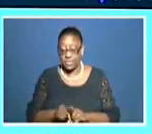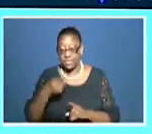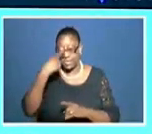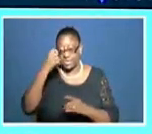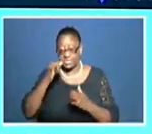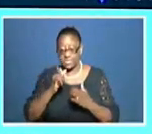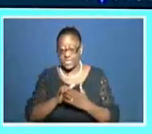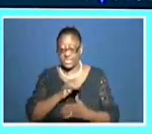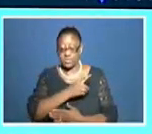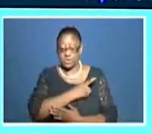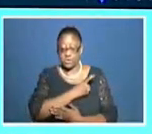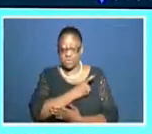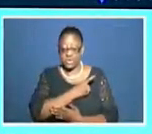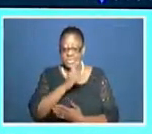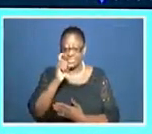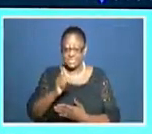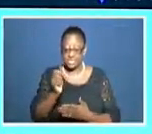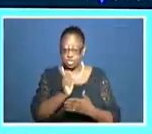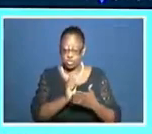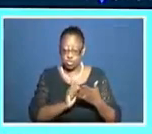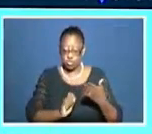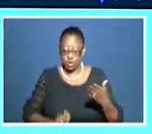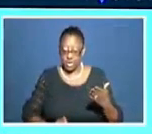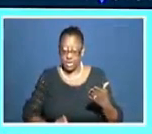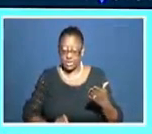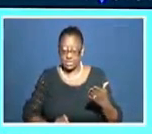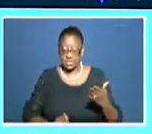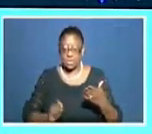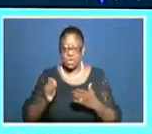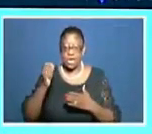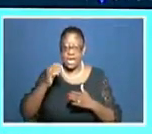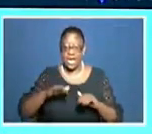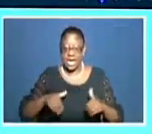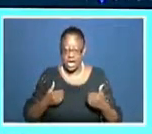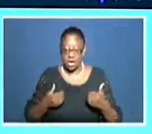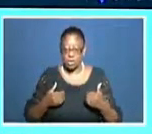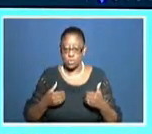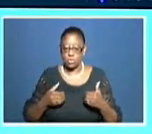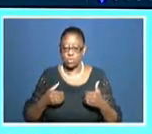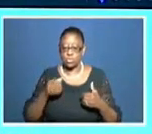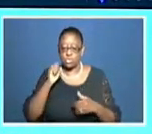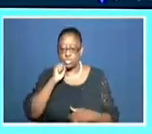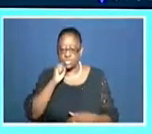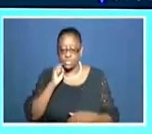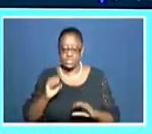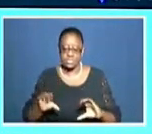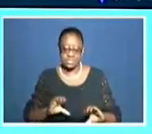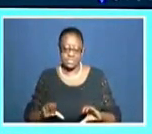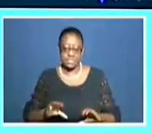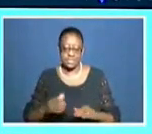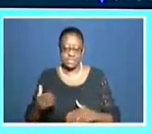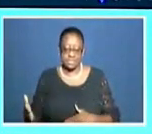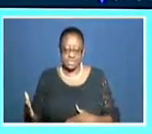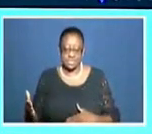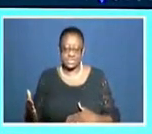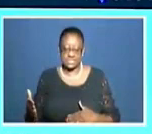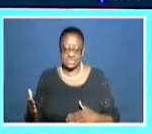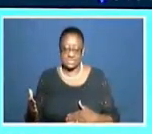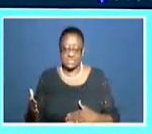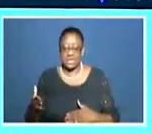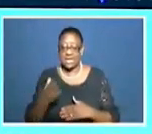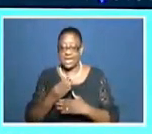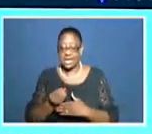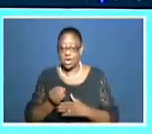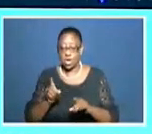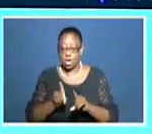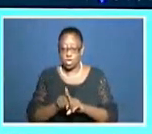deal, Demeritte is to give a written statement as to her role in the offenses. And as the director of Elite Maintenance, she